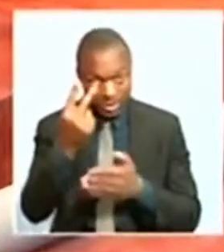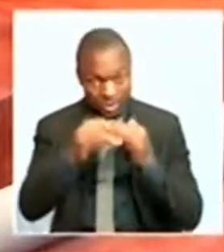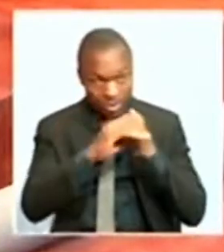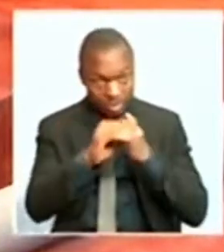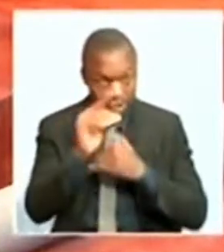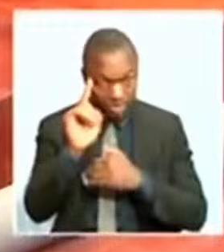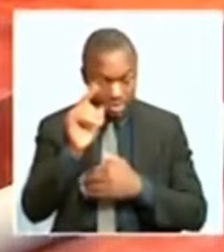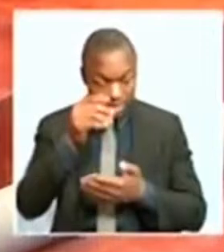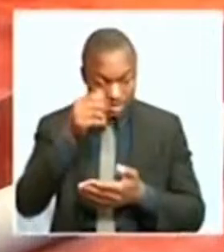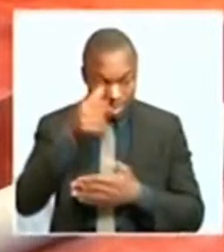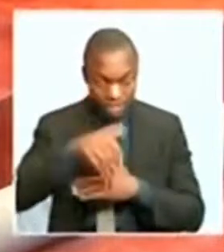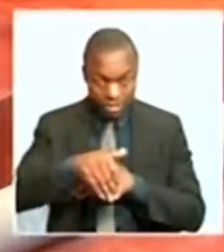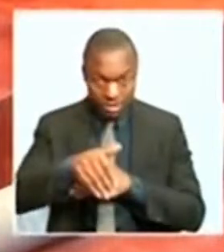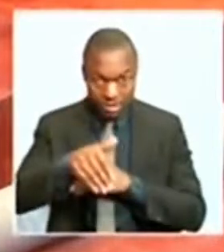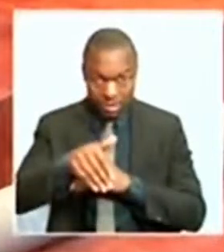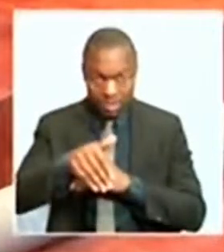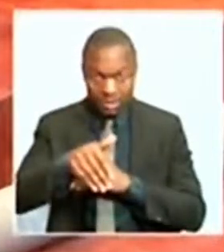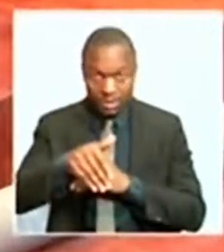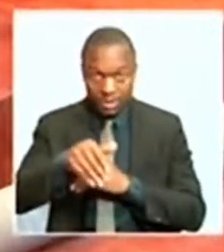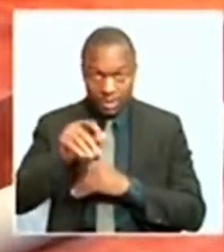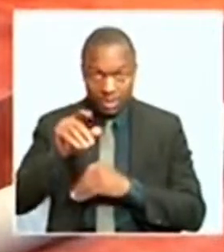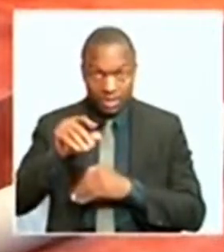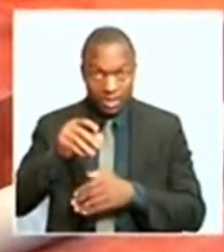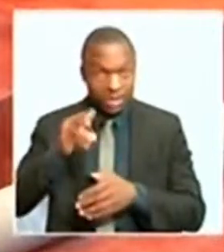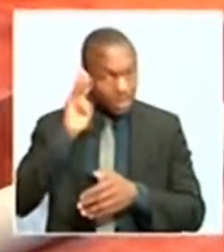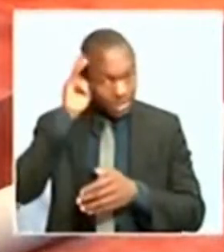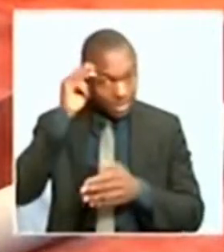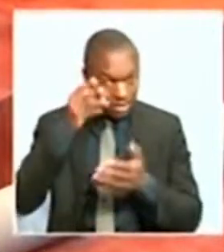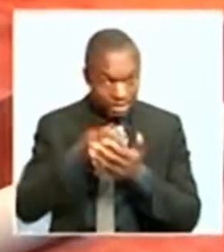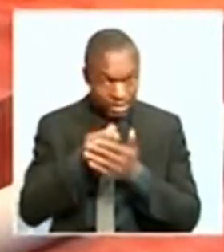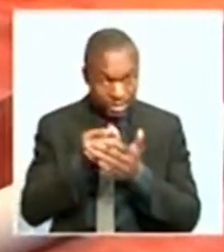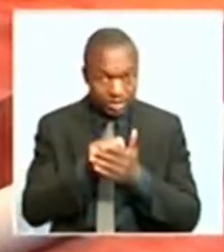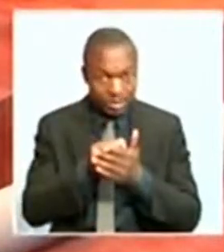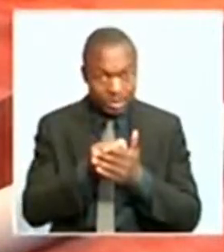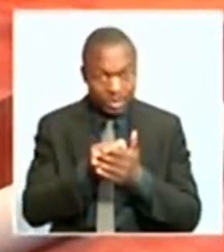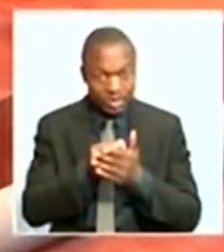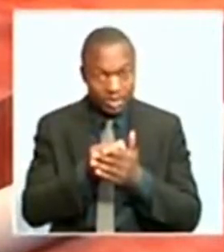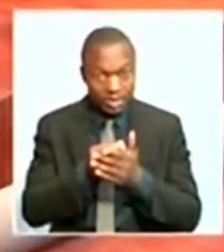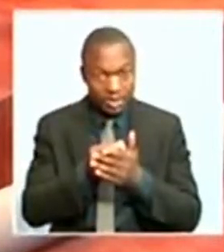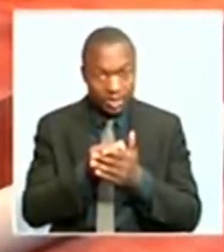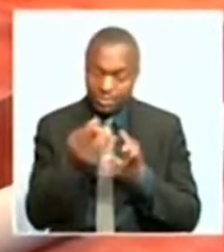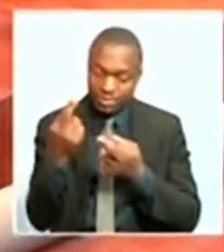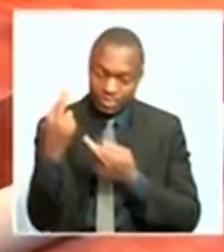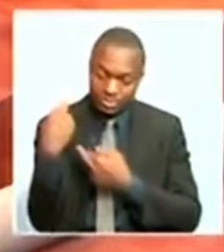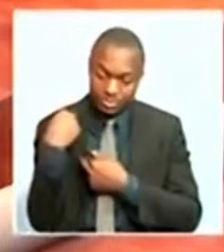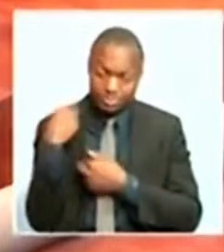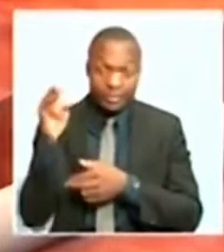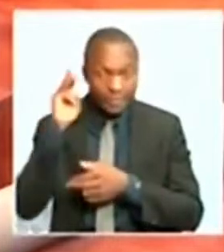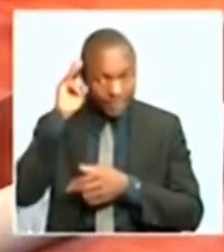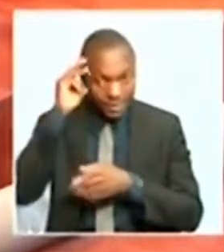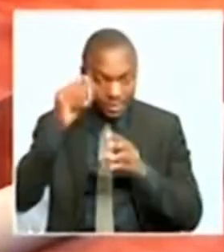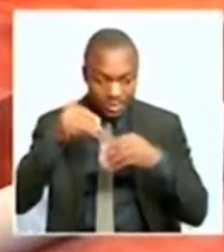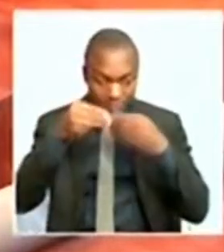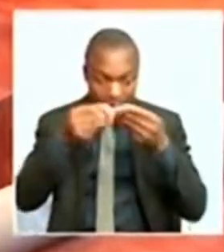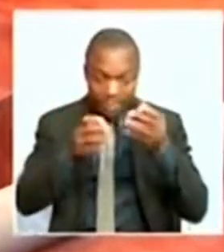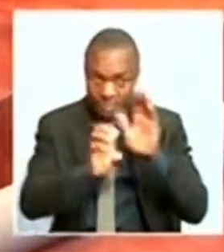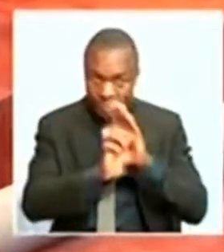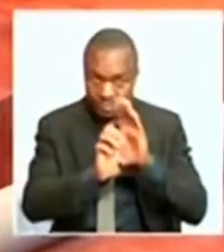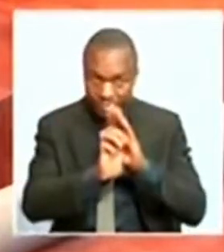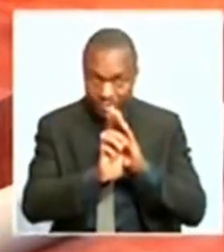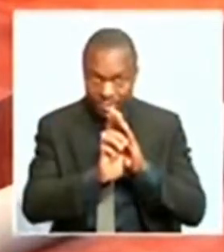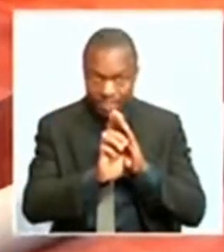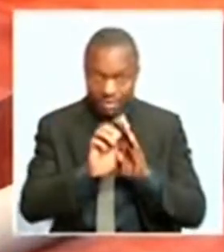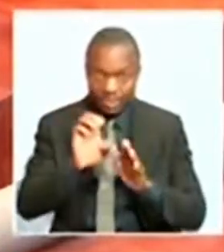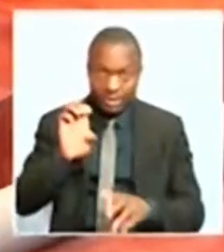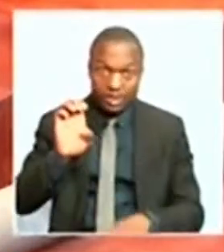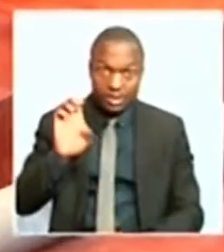are budgeted by Ministry of Finance and also by respective ministries. Just to give an example, for instance, the